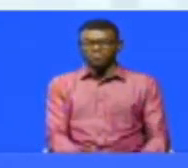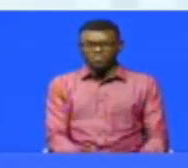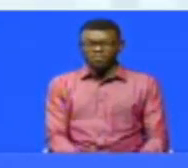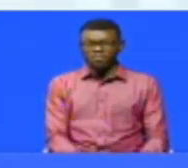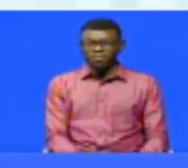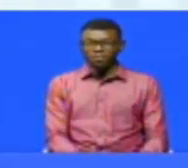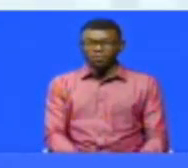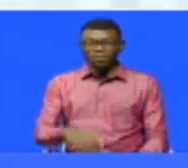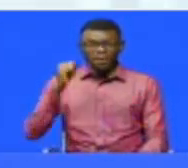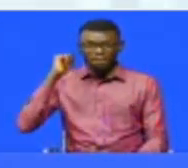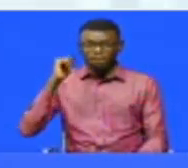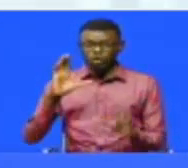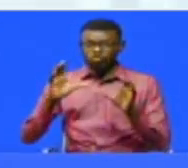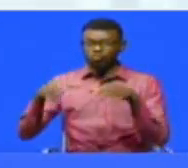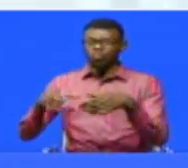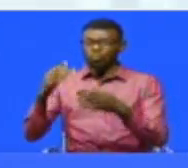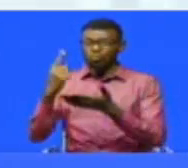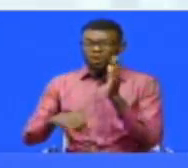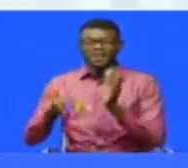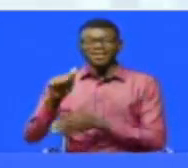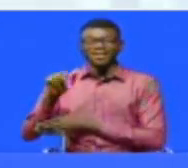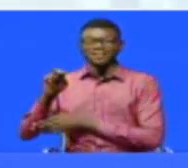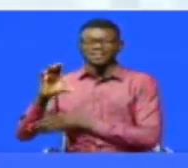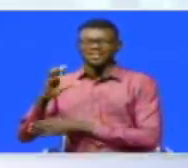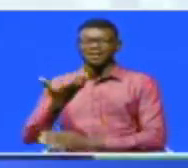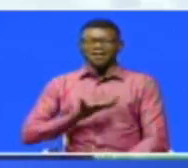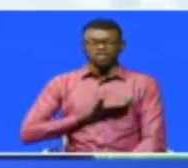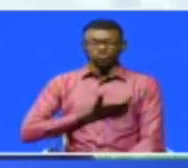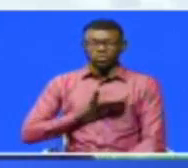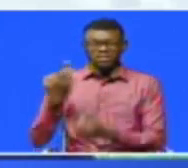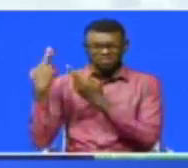decision is the Amani Council.